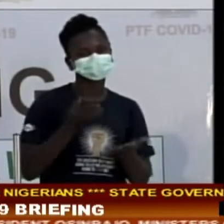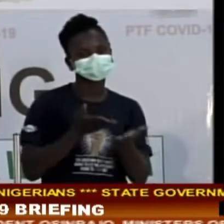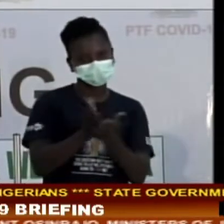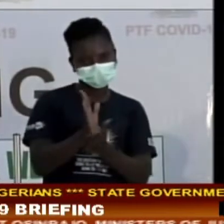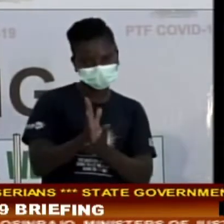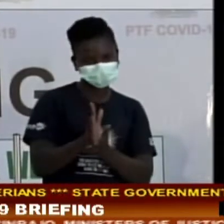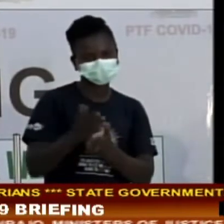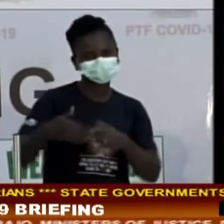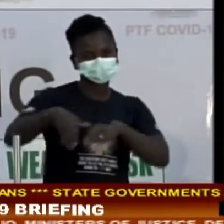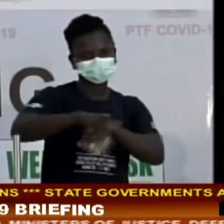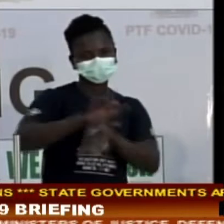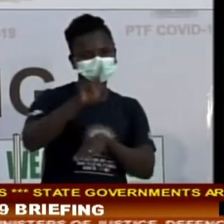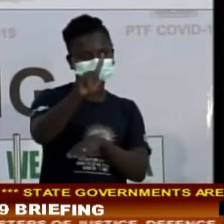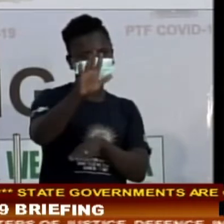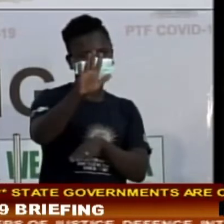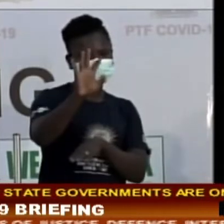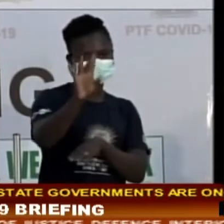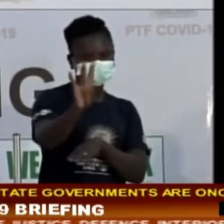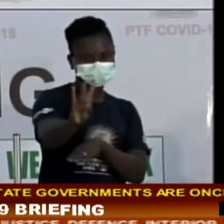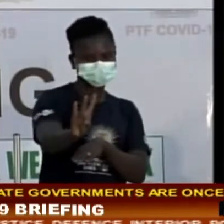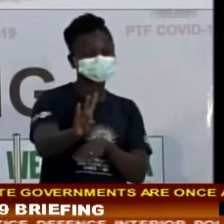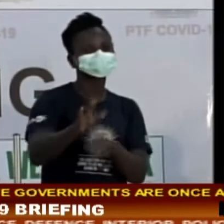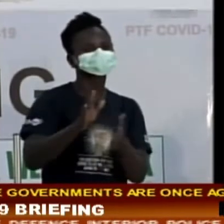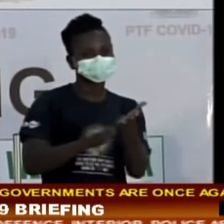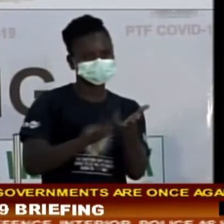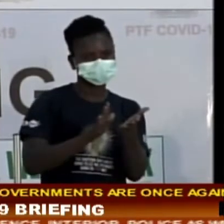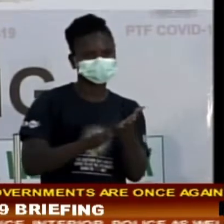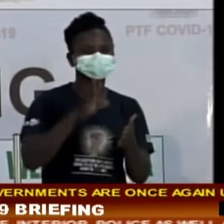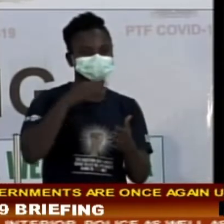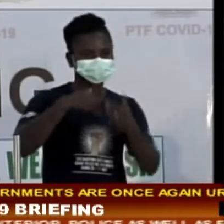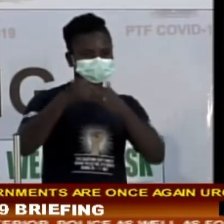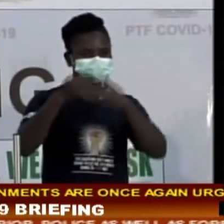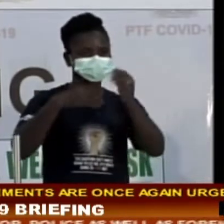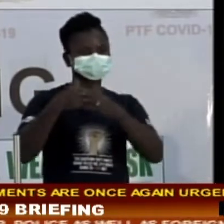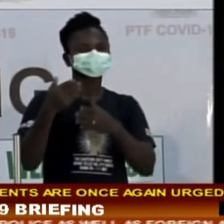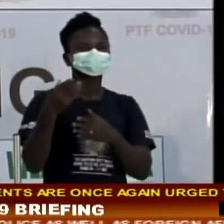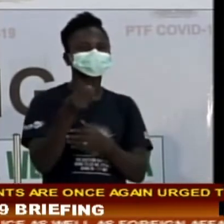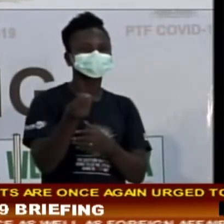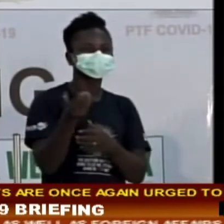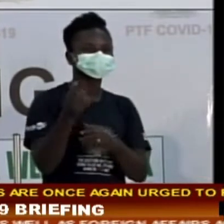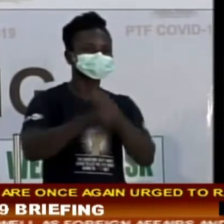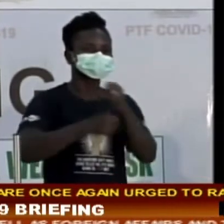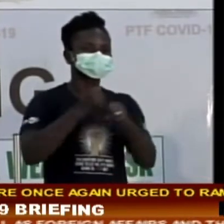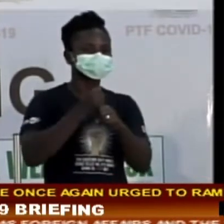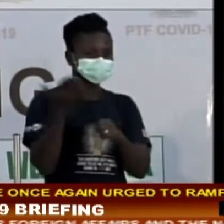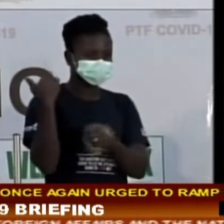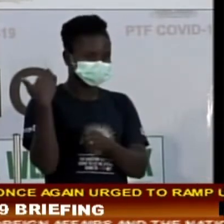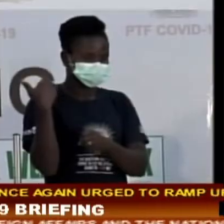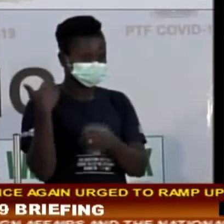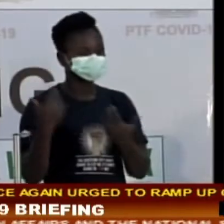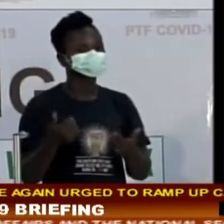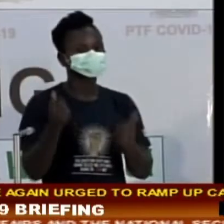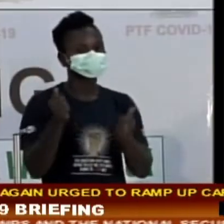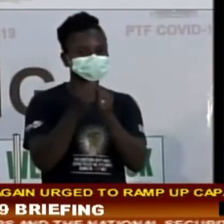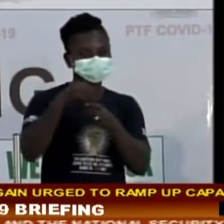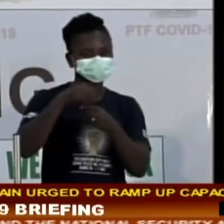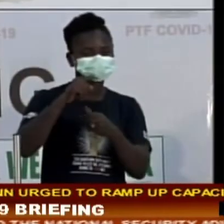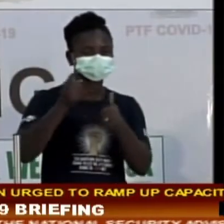were built a few years back um within the first part of